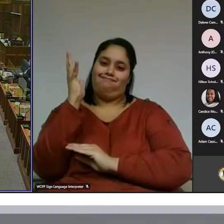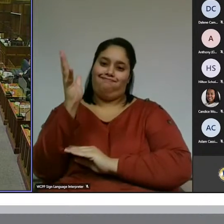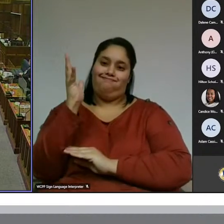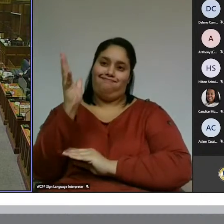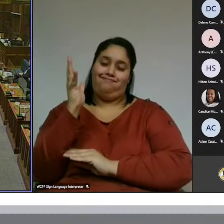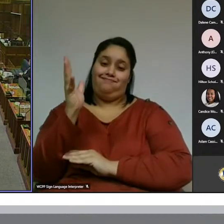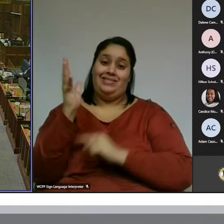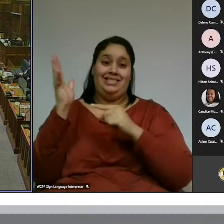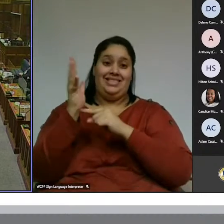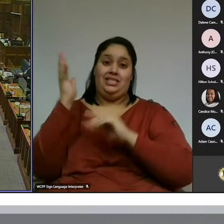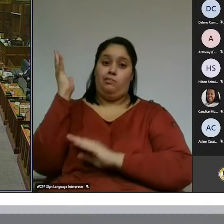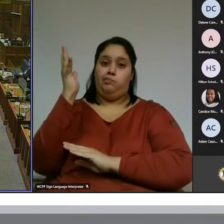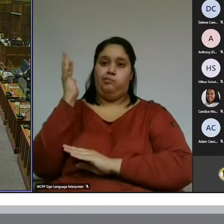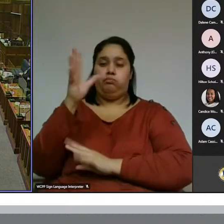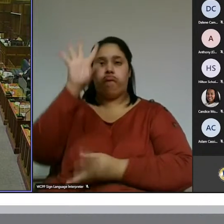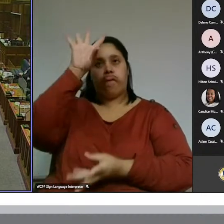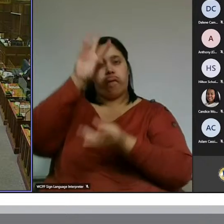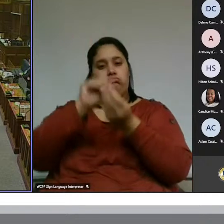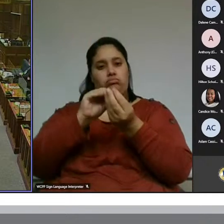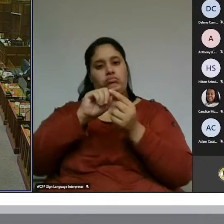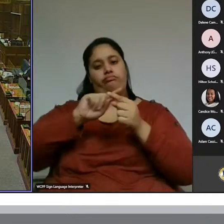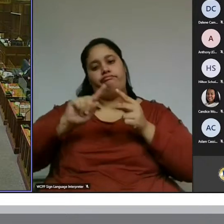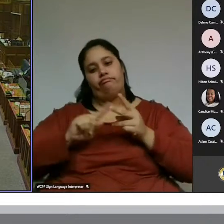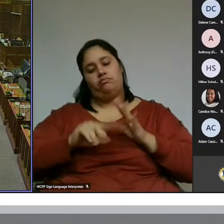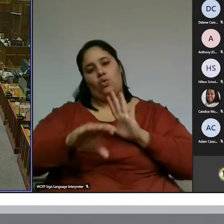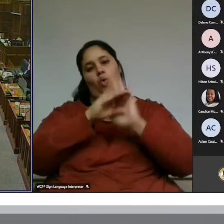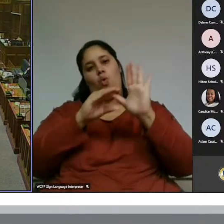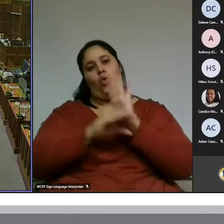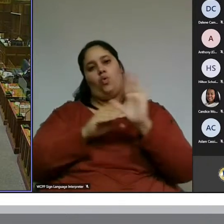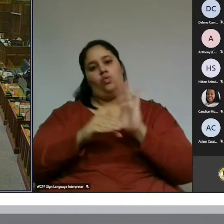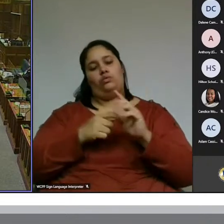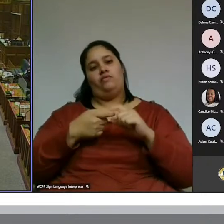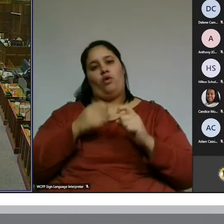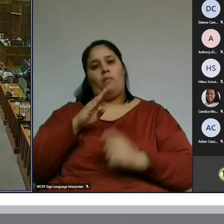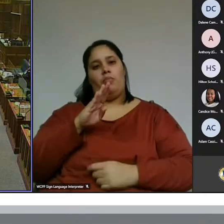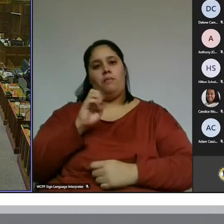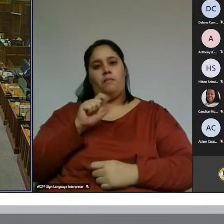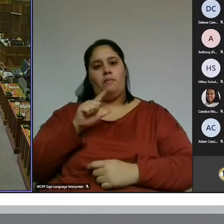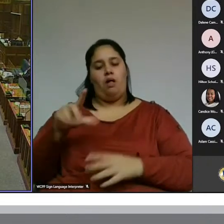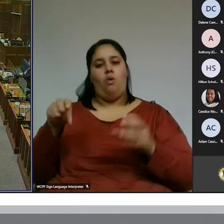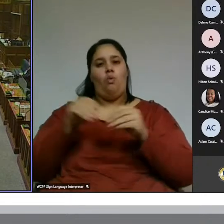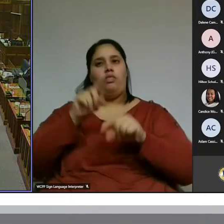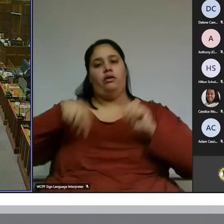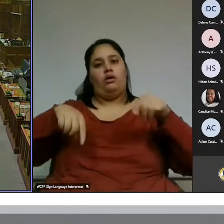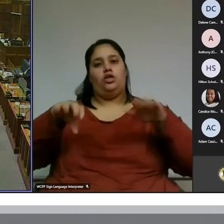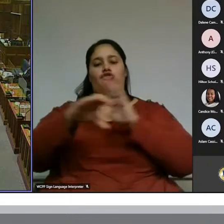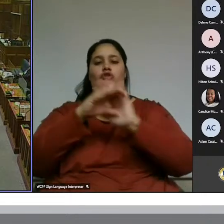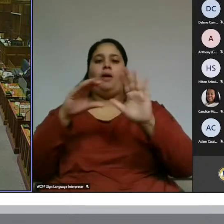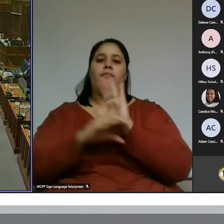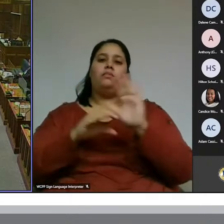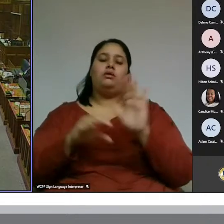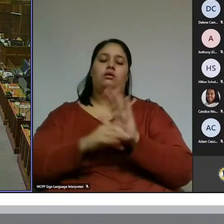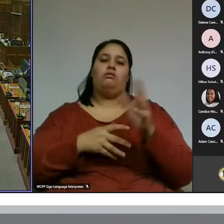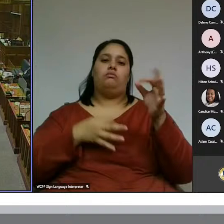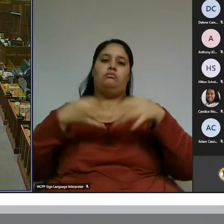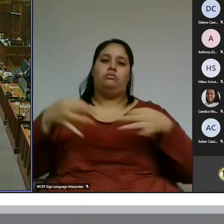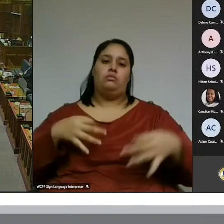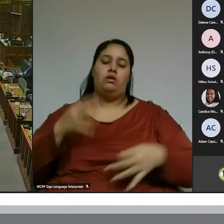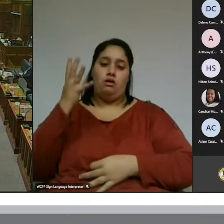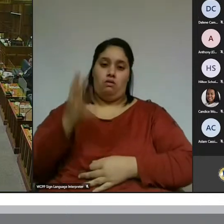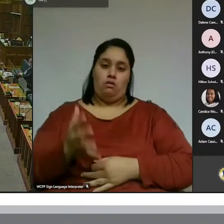will encapsulate all the various clauses of the bill, or the chapters, I may put it that way.